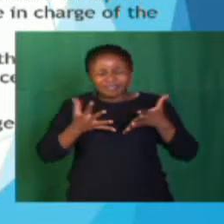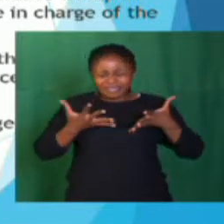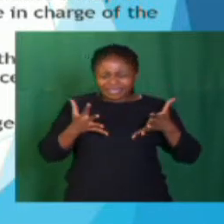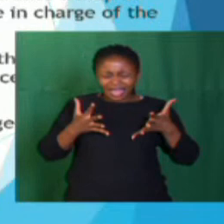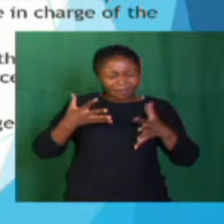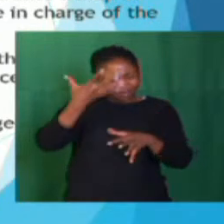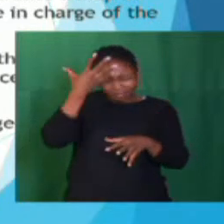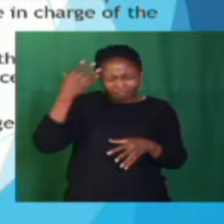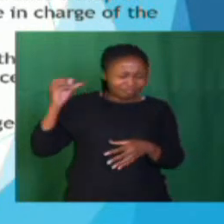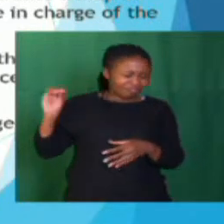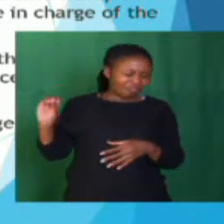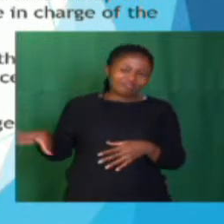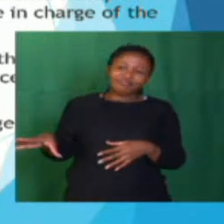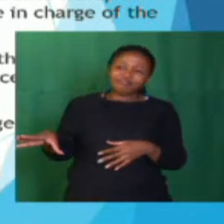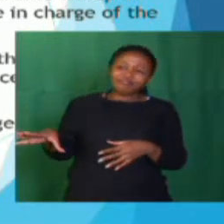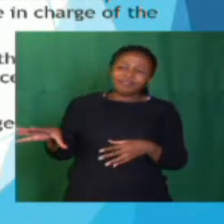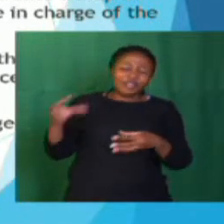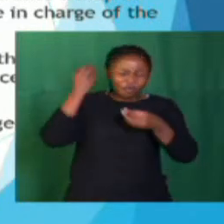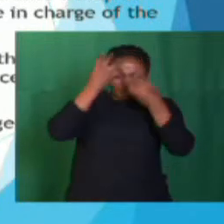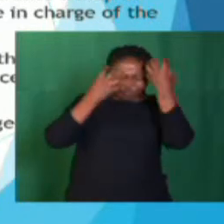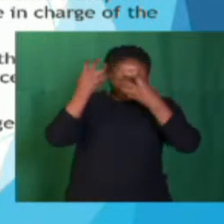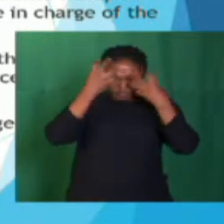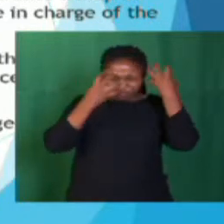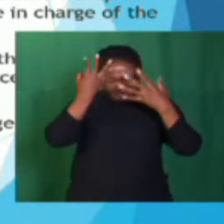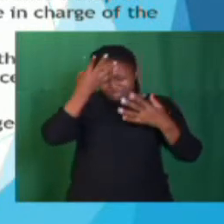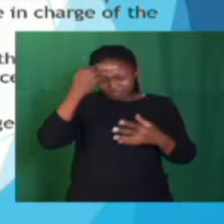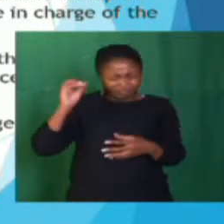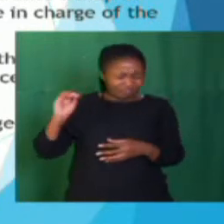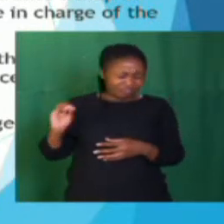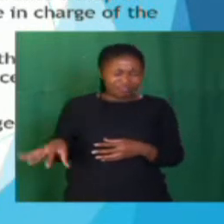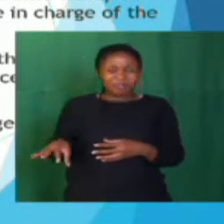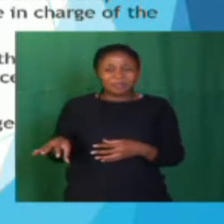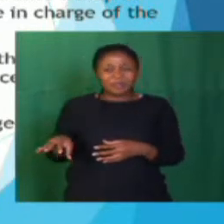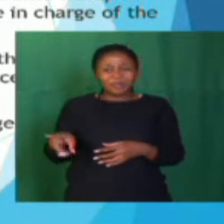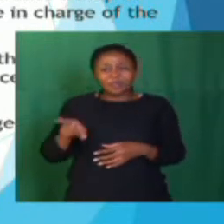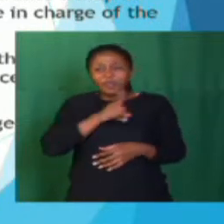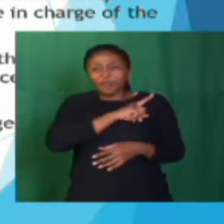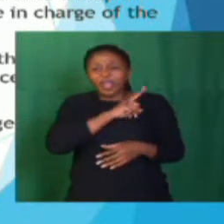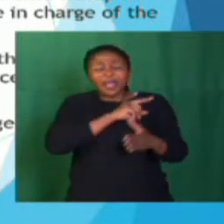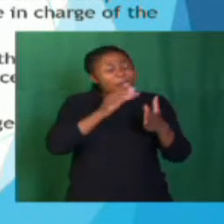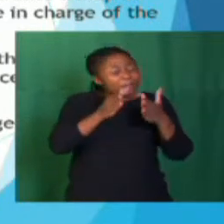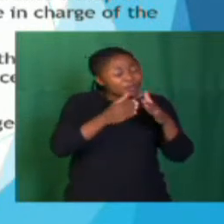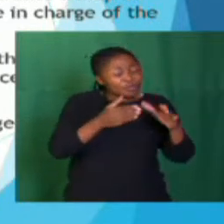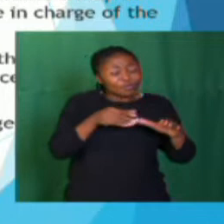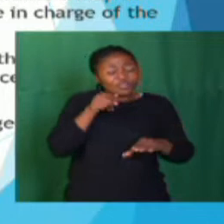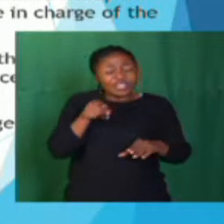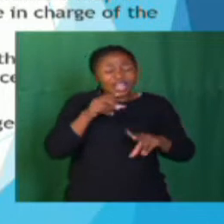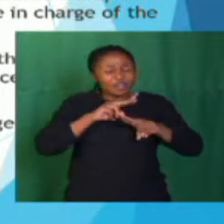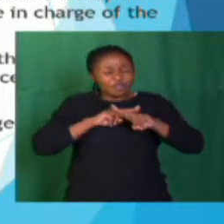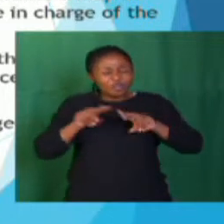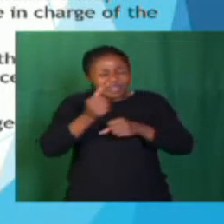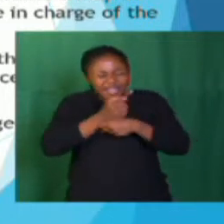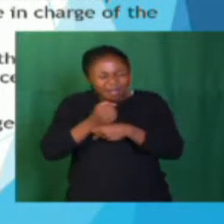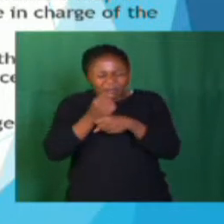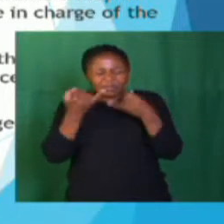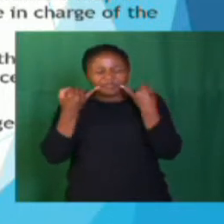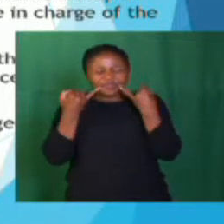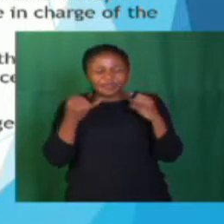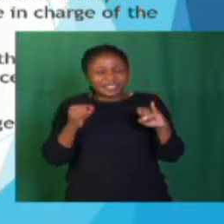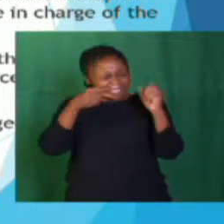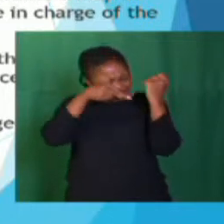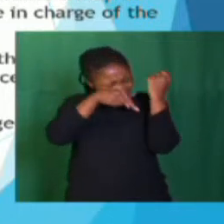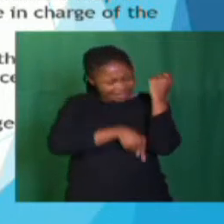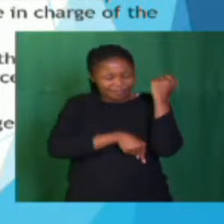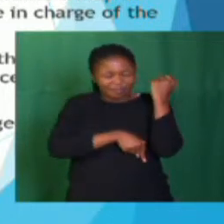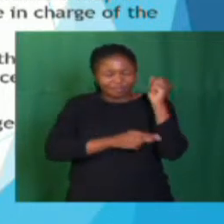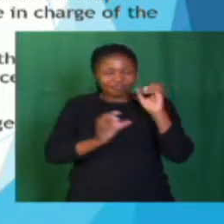of confusion that you might have, because you are not going to be assessed on how much do you know about that topic, but you are going to